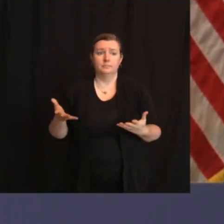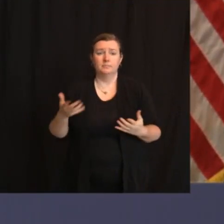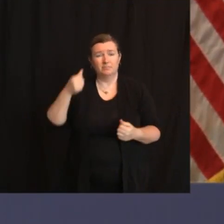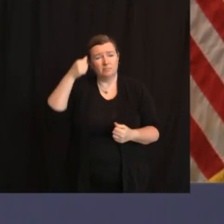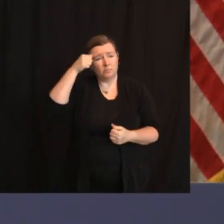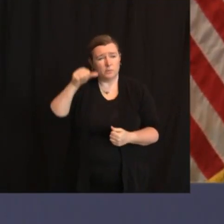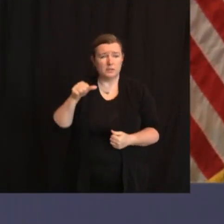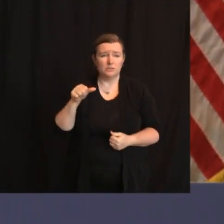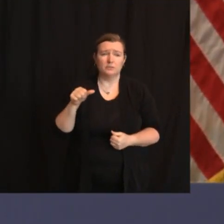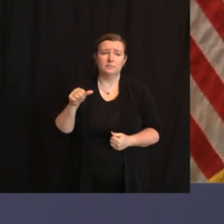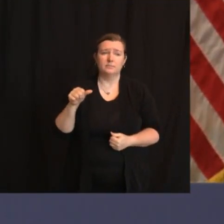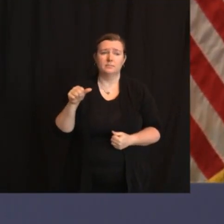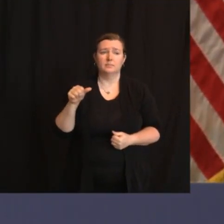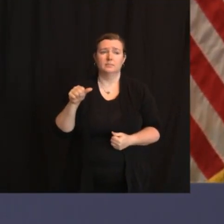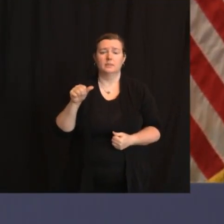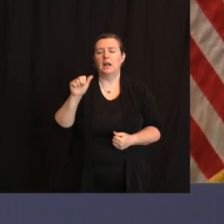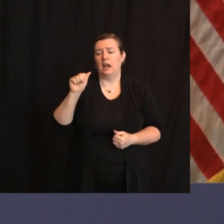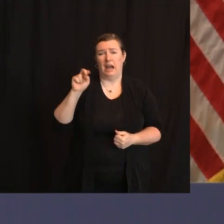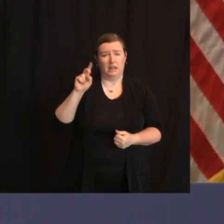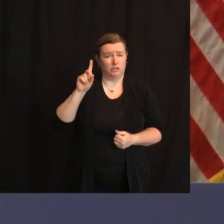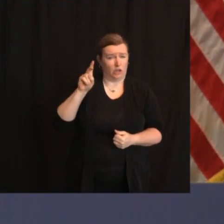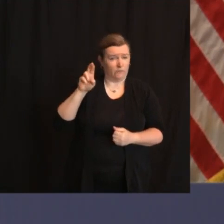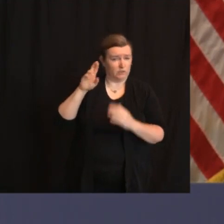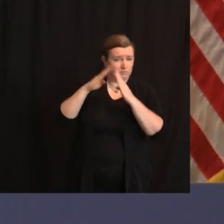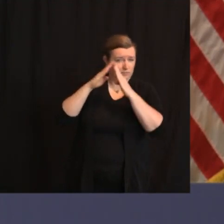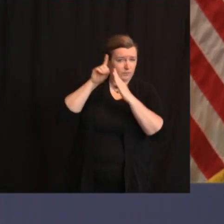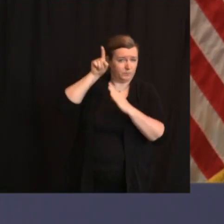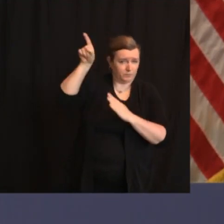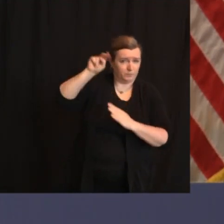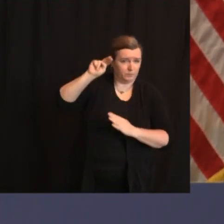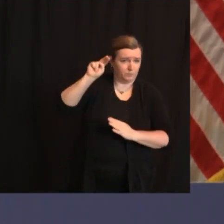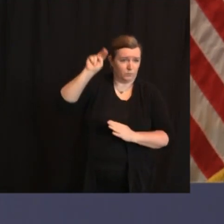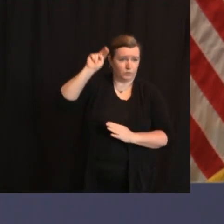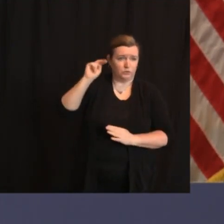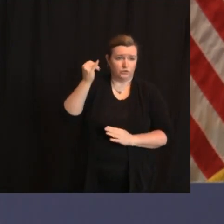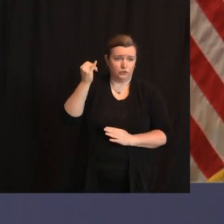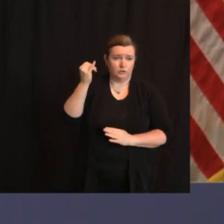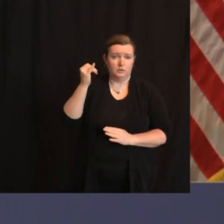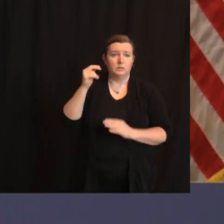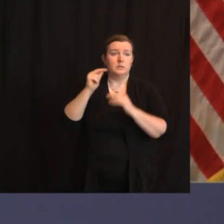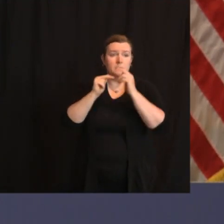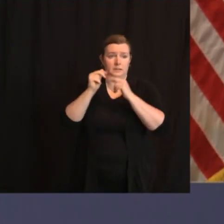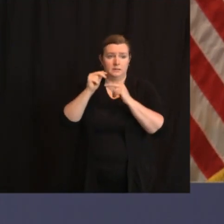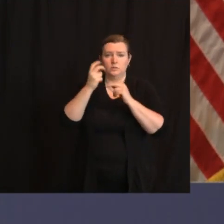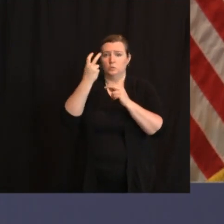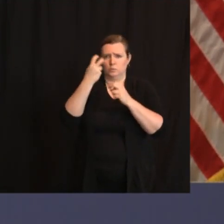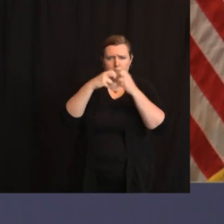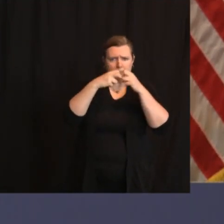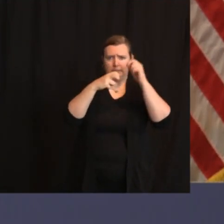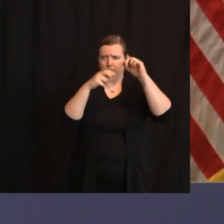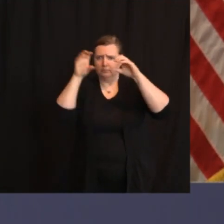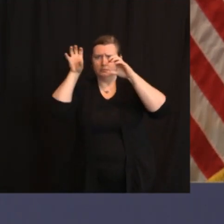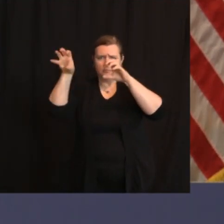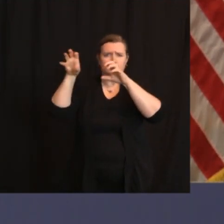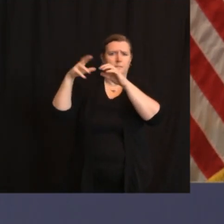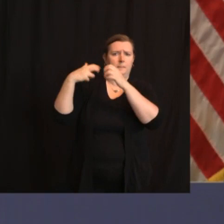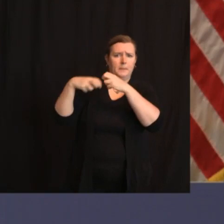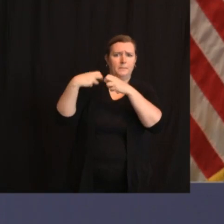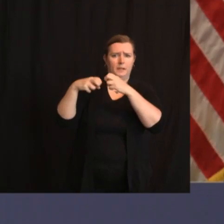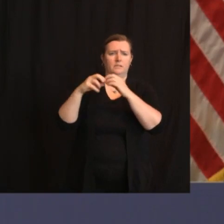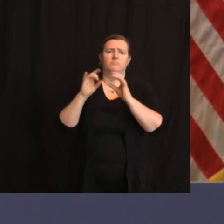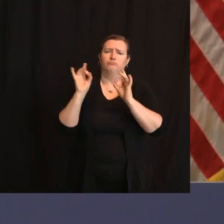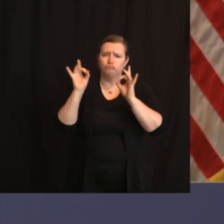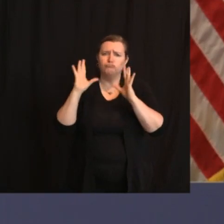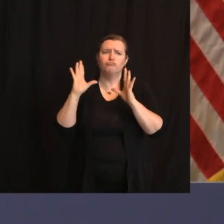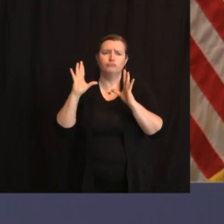Subacute and Rehabilitation Center 1 and 2, I asked the Attorney General to look into the matter and to review all long-term care